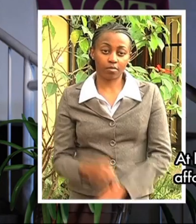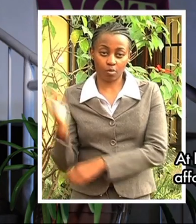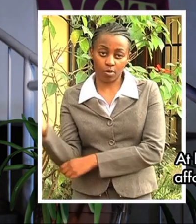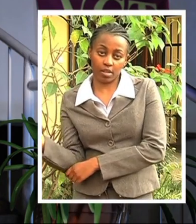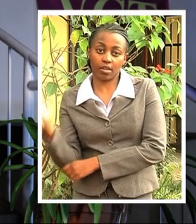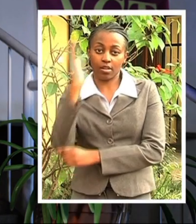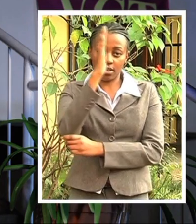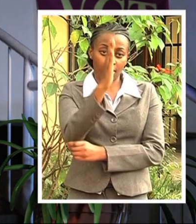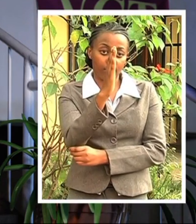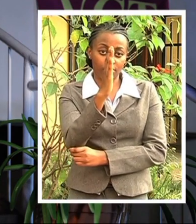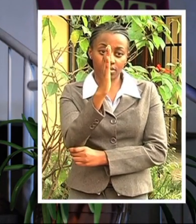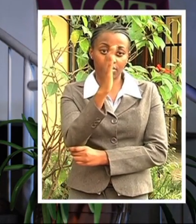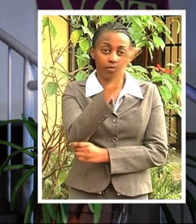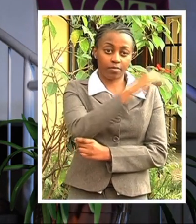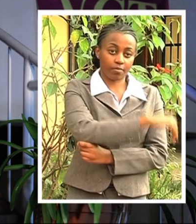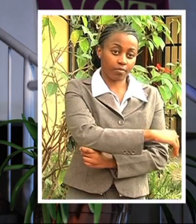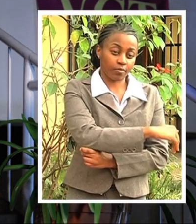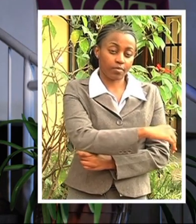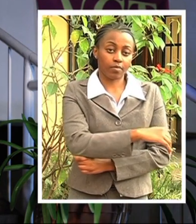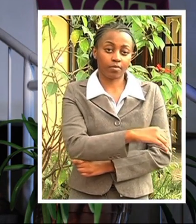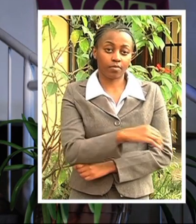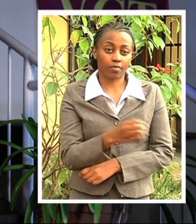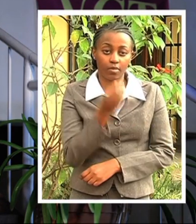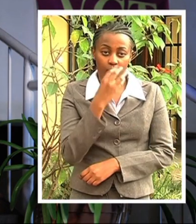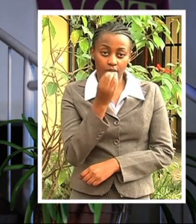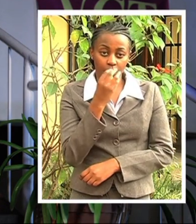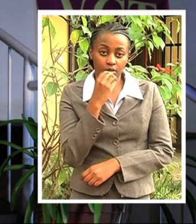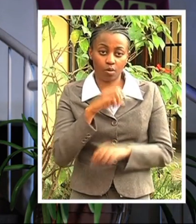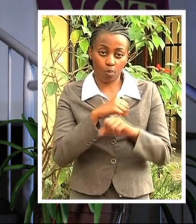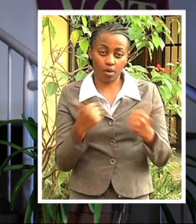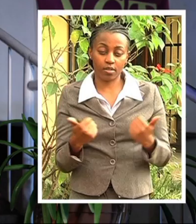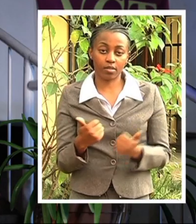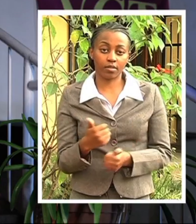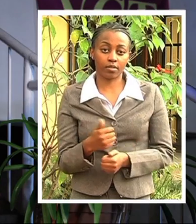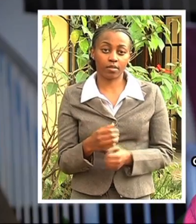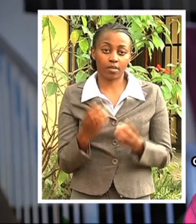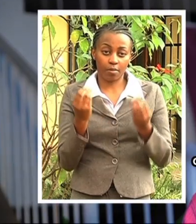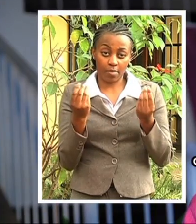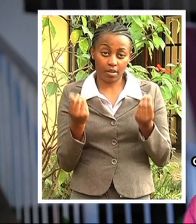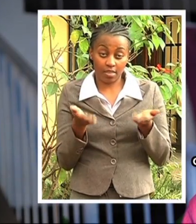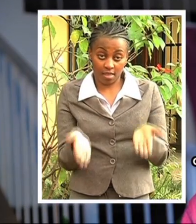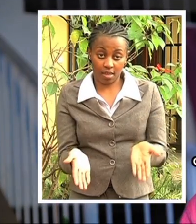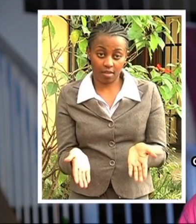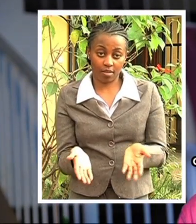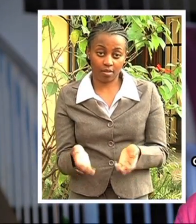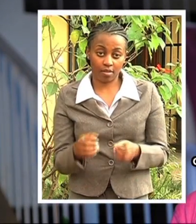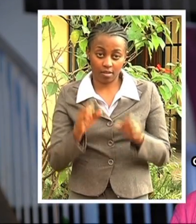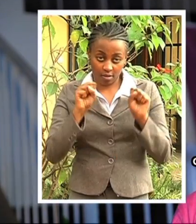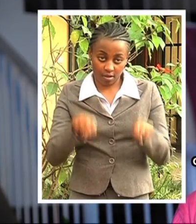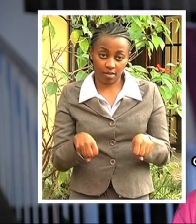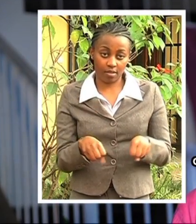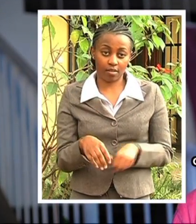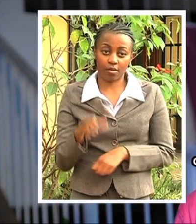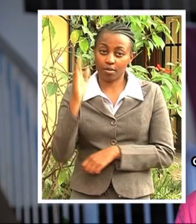to contain a carbohydrate, a protein, and a vitamin. And also together with the balanced diet,